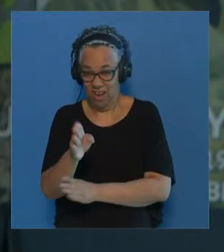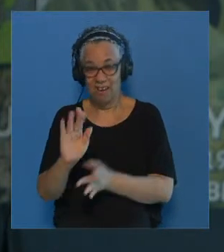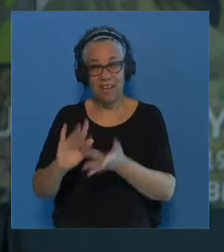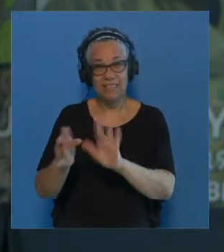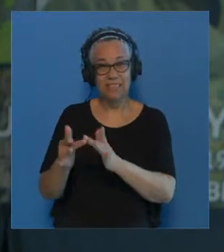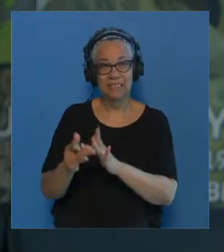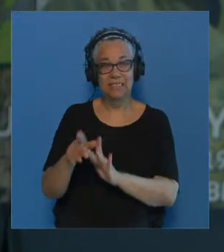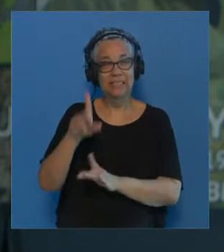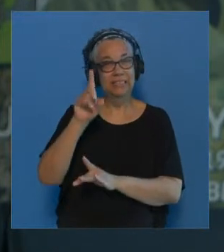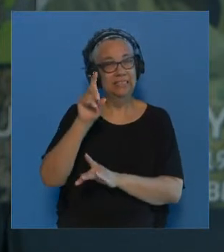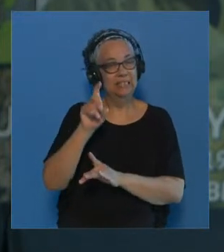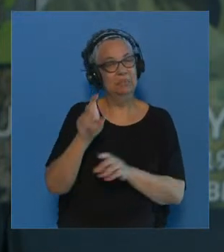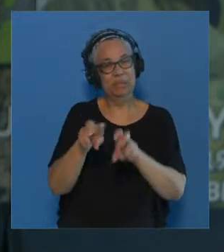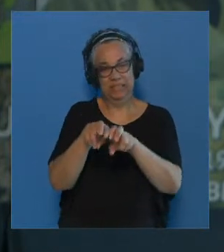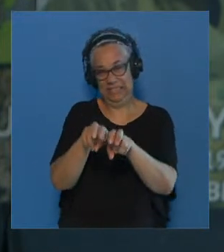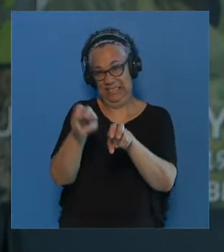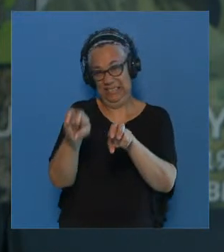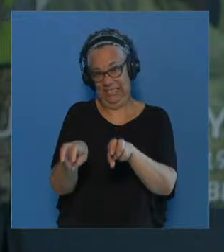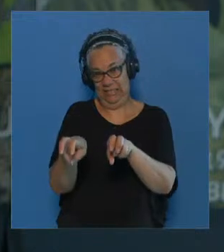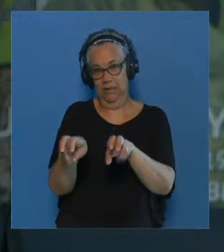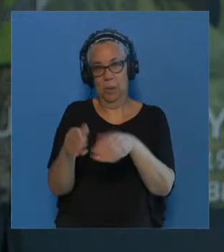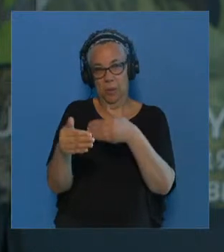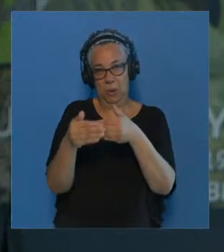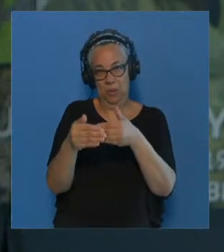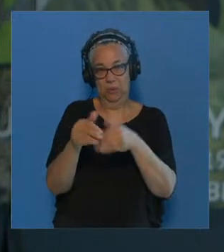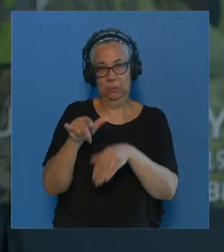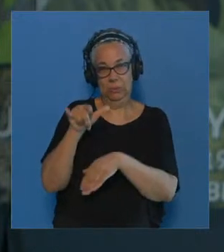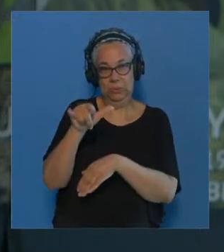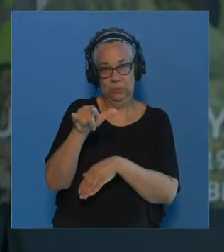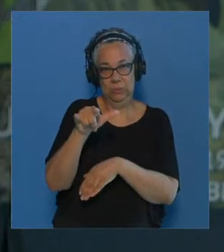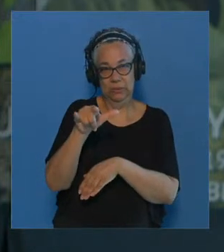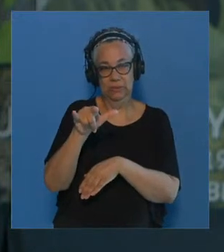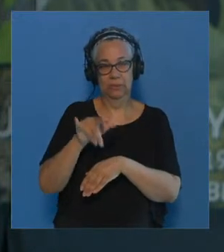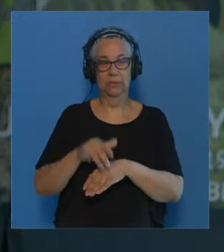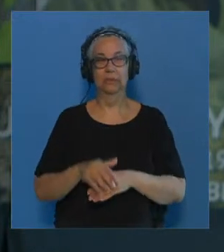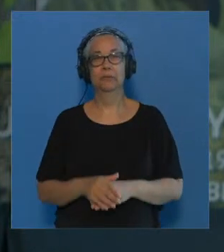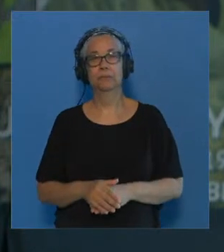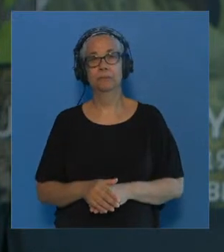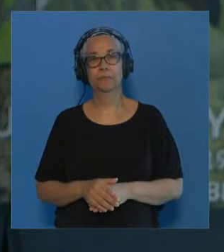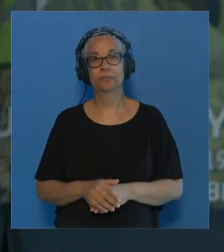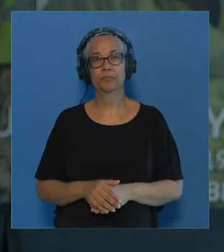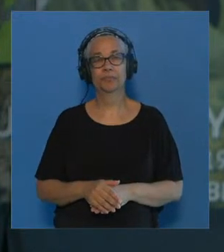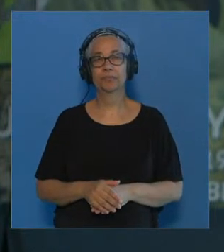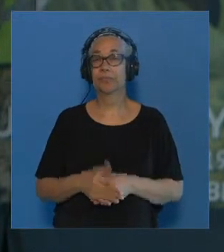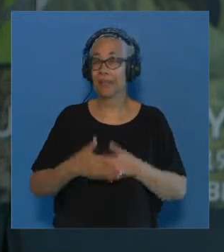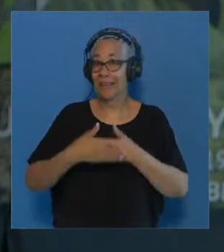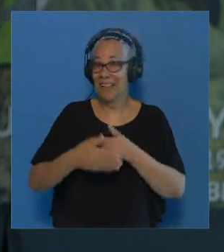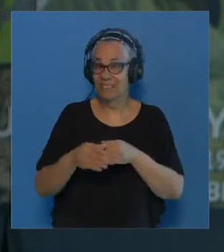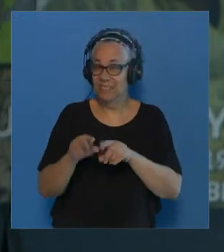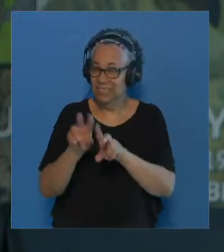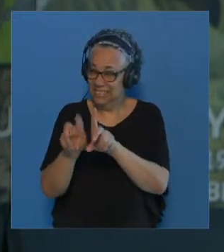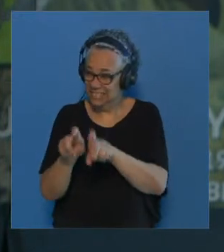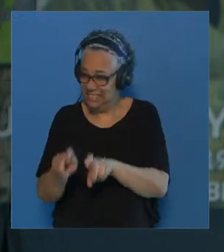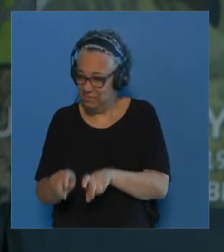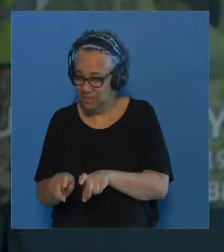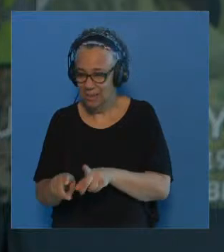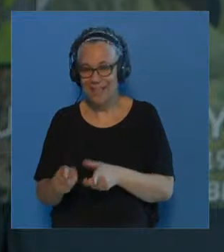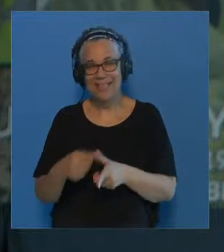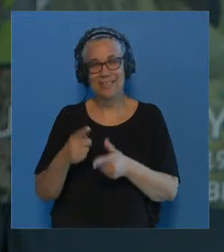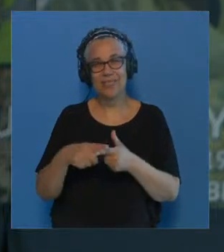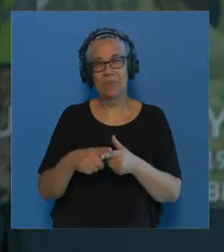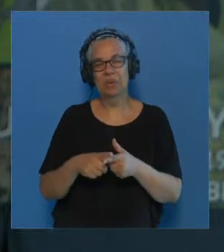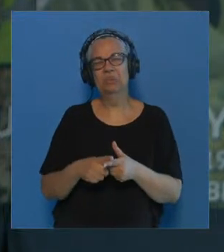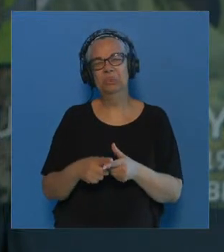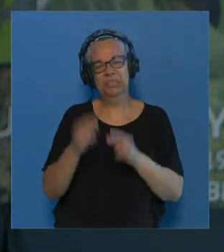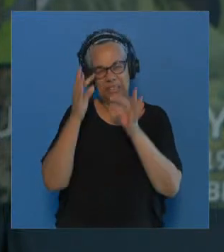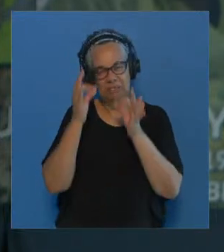seated immediately near them on the airplane, for example. Following this assessment, we can categorize them into